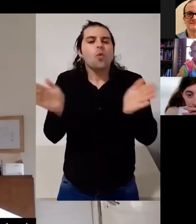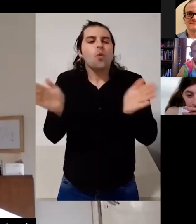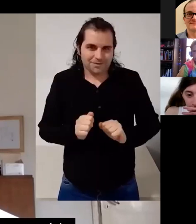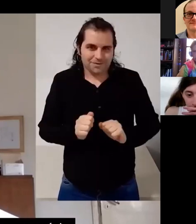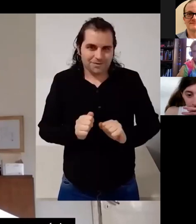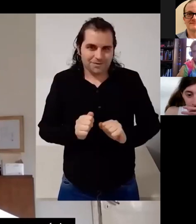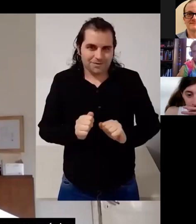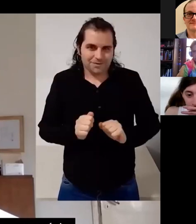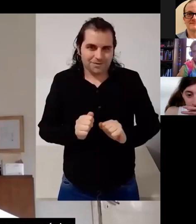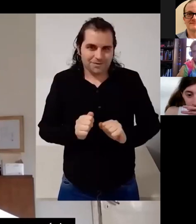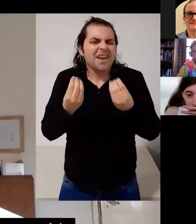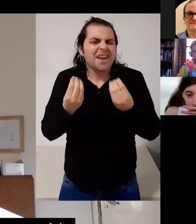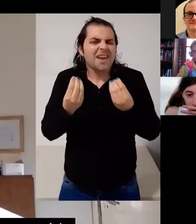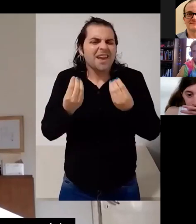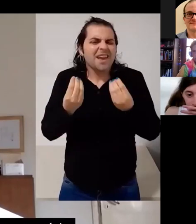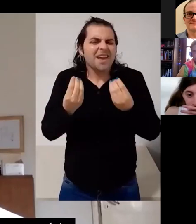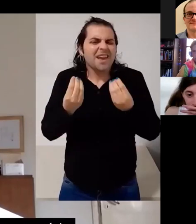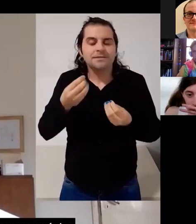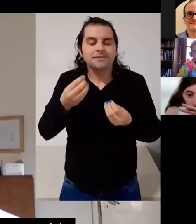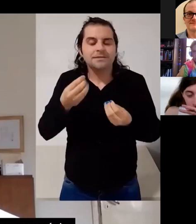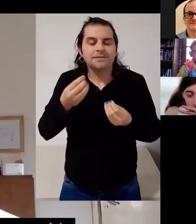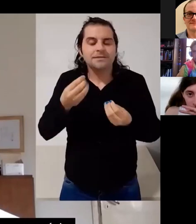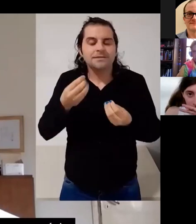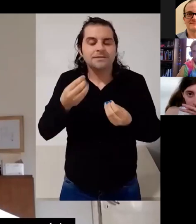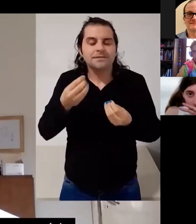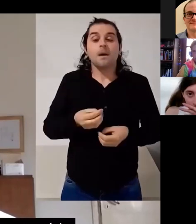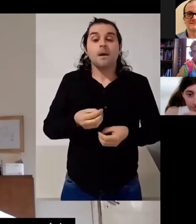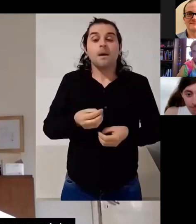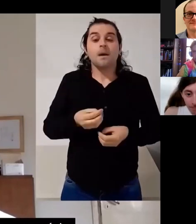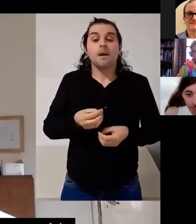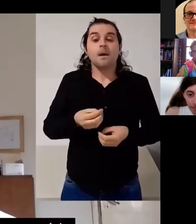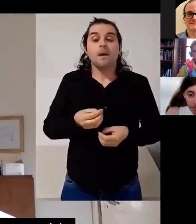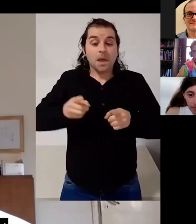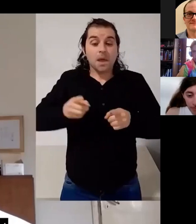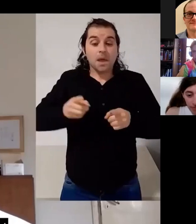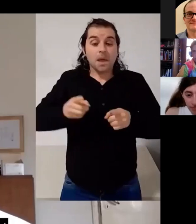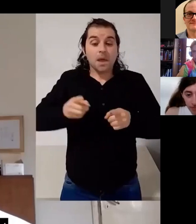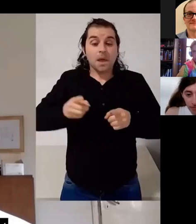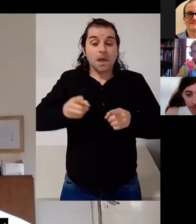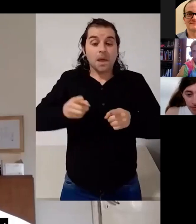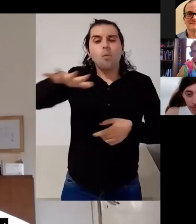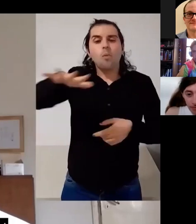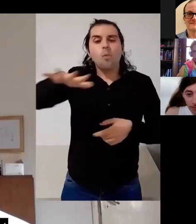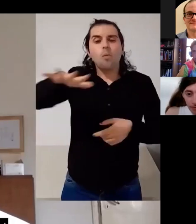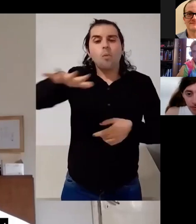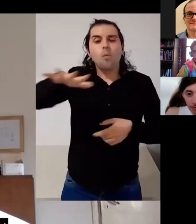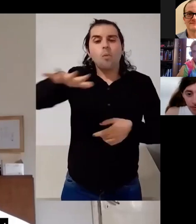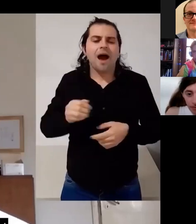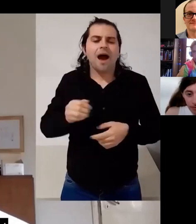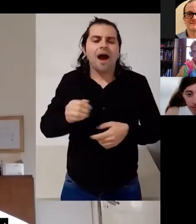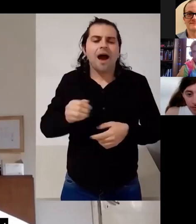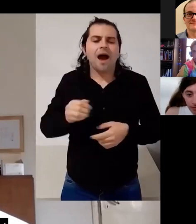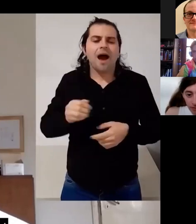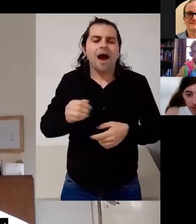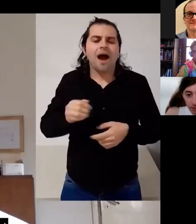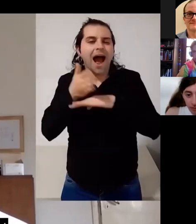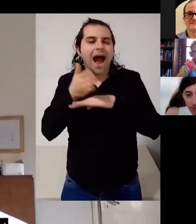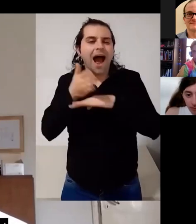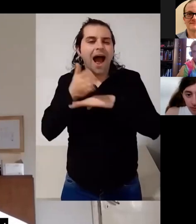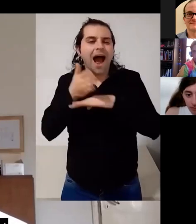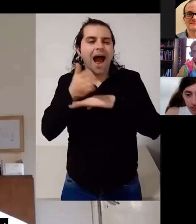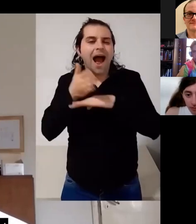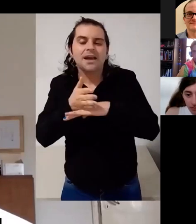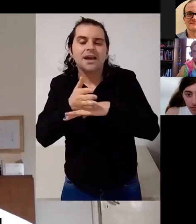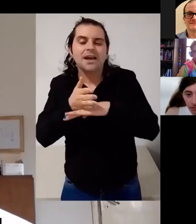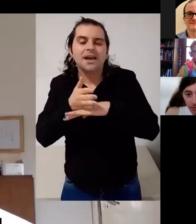present. We actually learn from community experiences organically as well when it comes